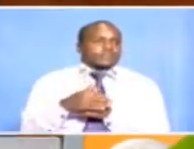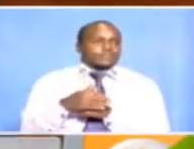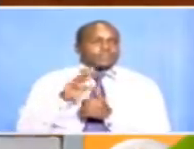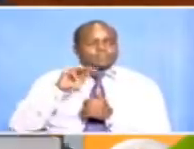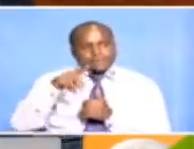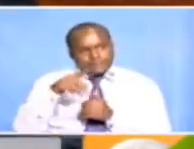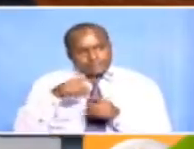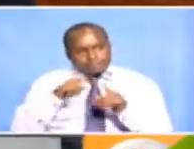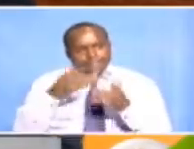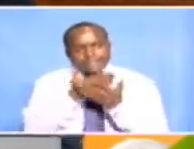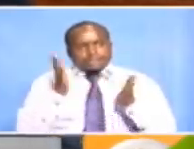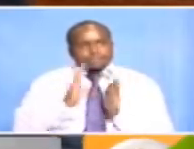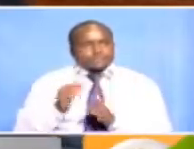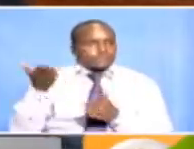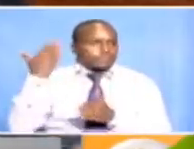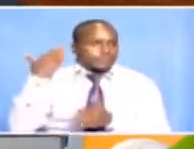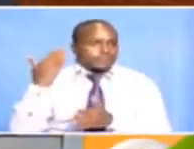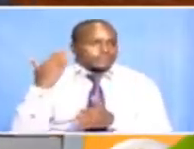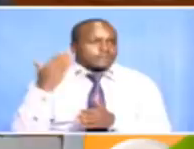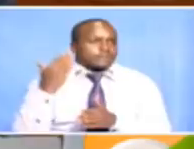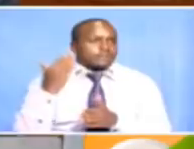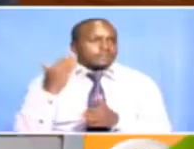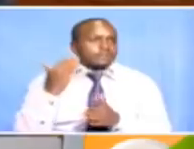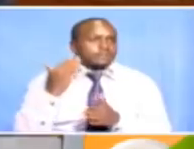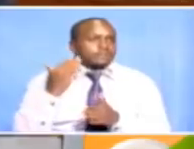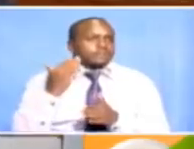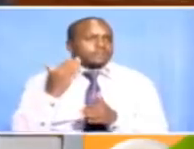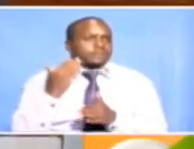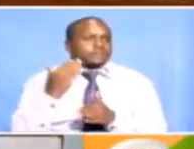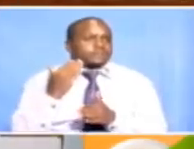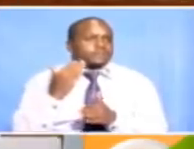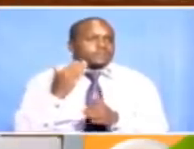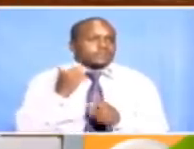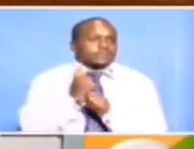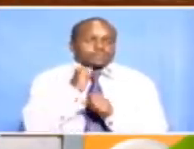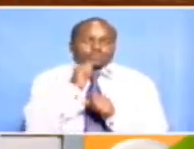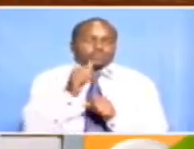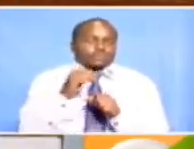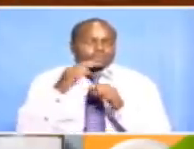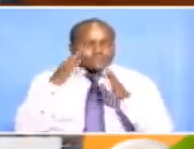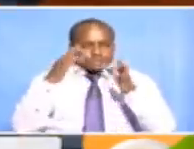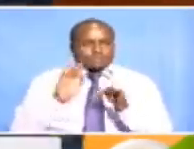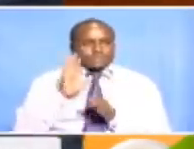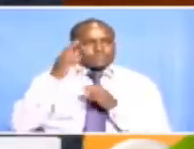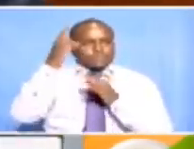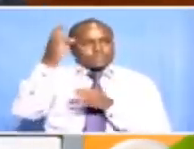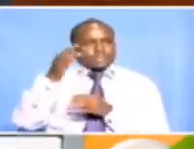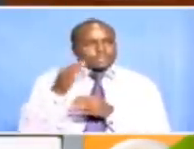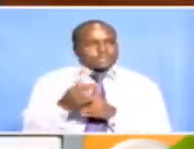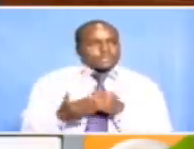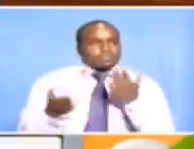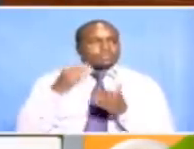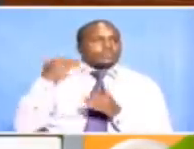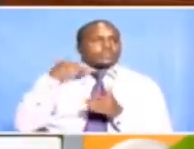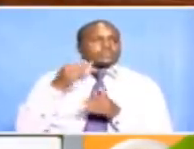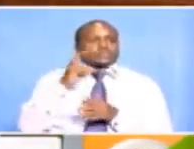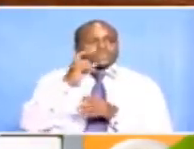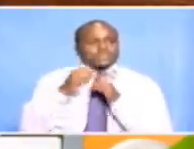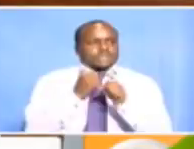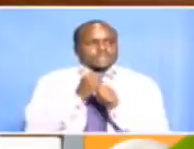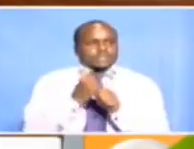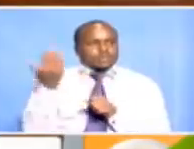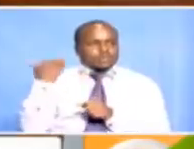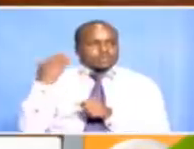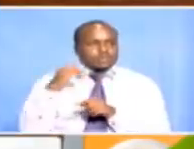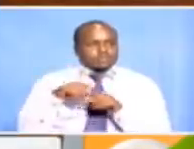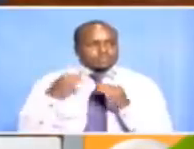anybody's past should not determine his future. Yes, maybe I was a criminal 20 years ago. But today I'm the governor of